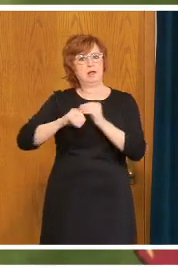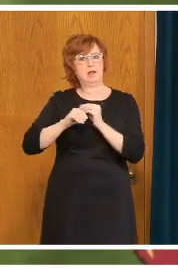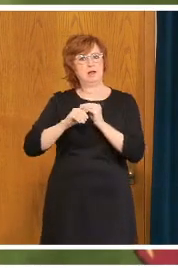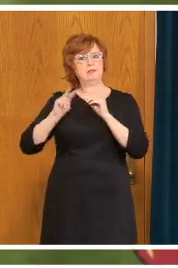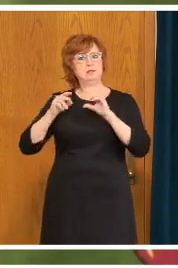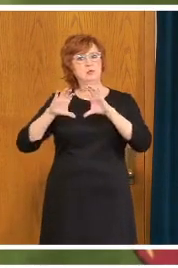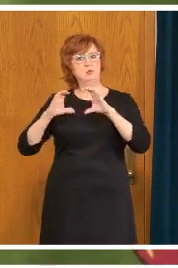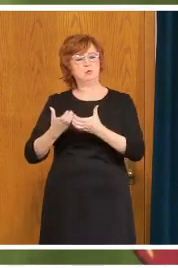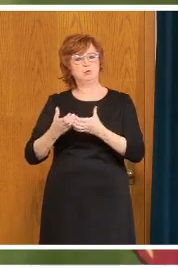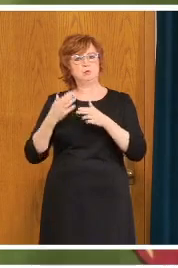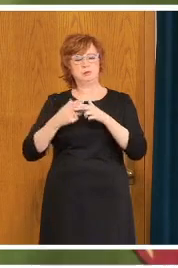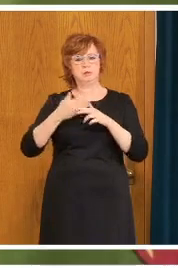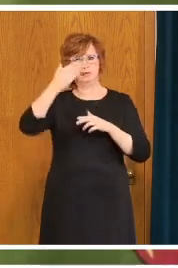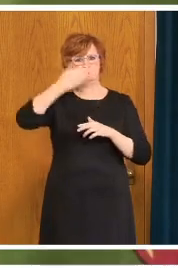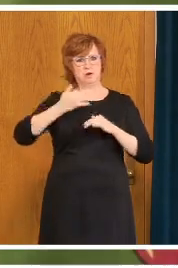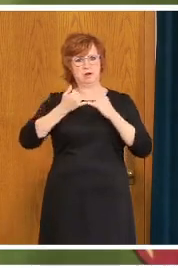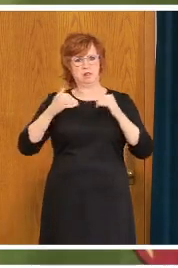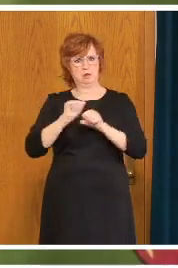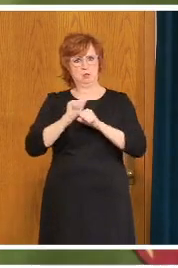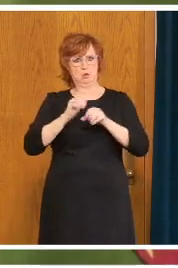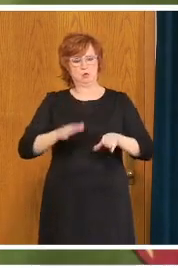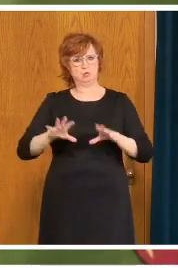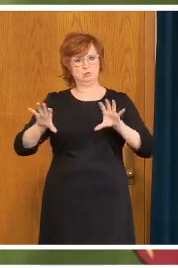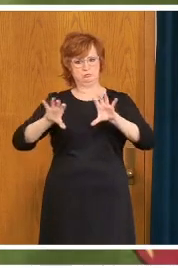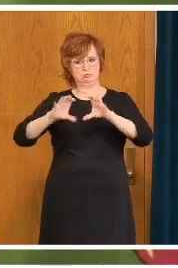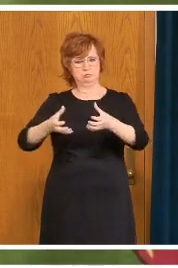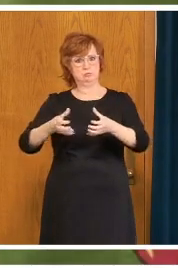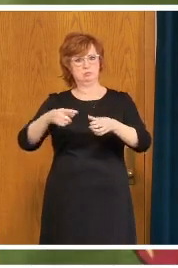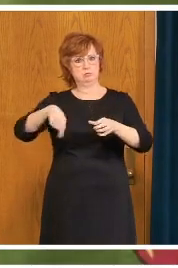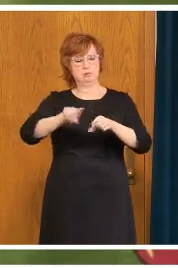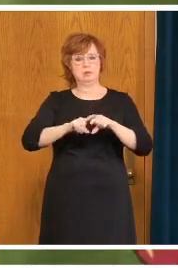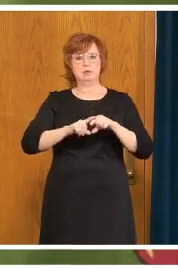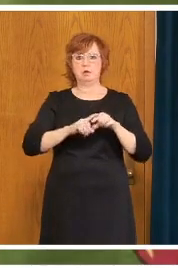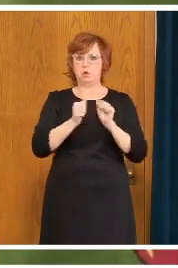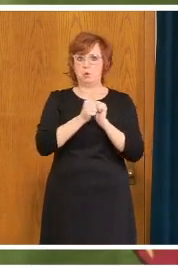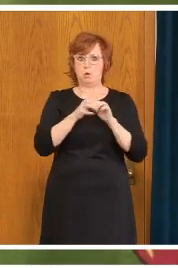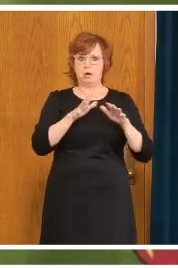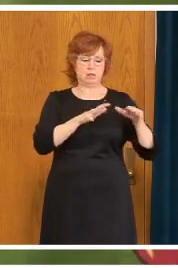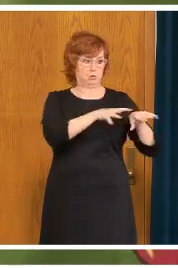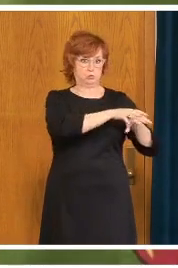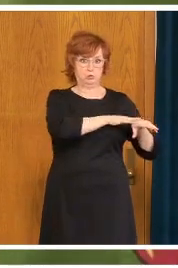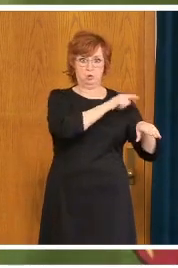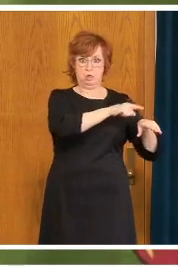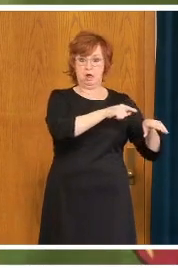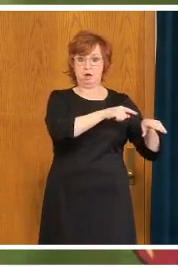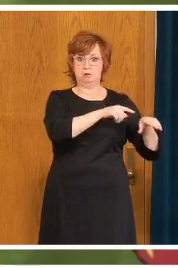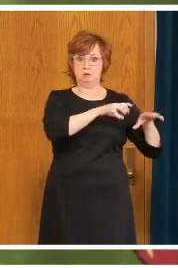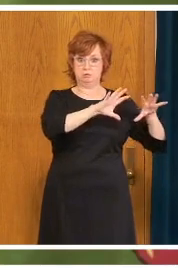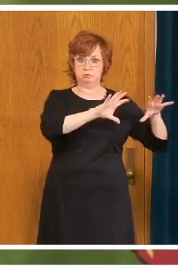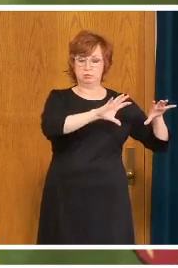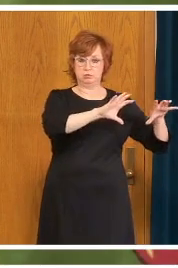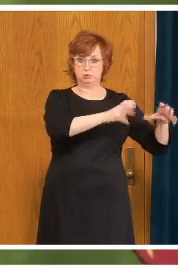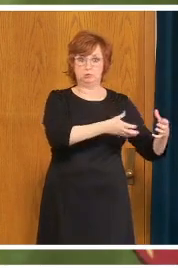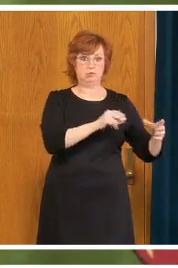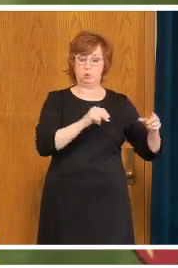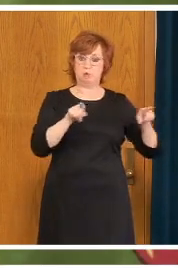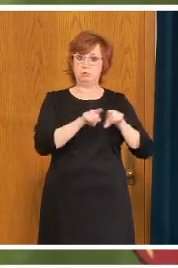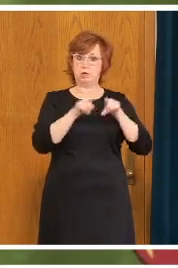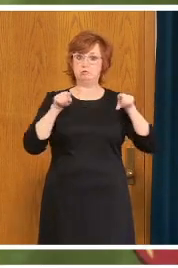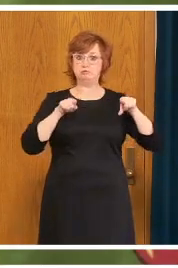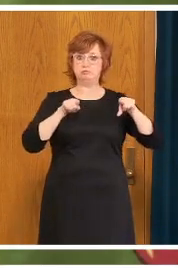those priority groups without compromising the speed and success of our vaccination program. That